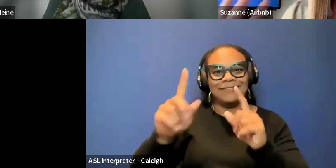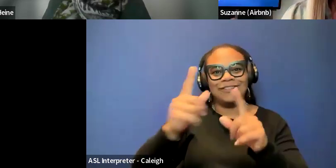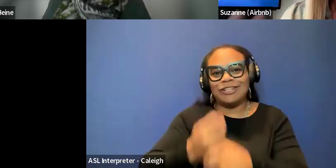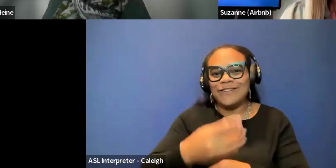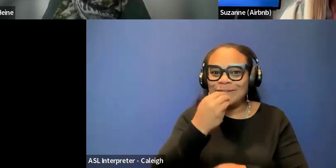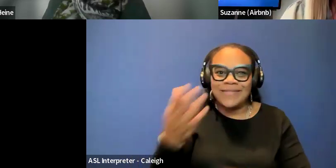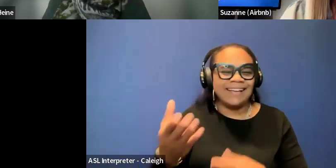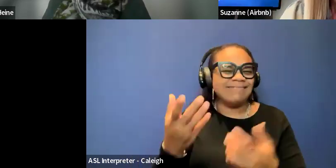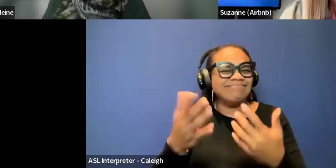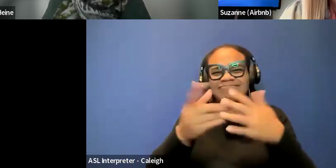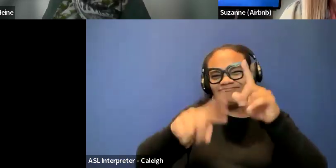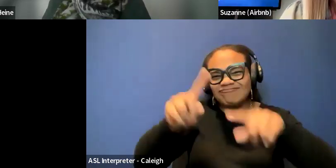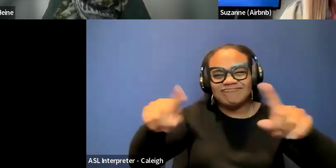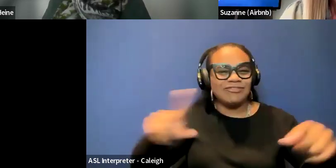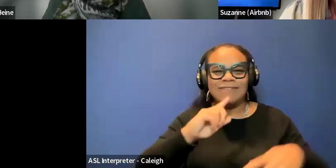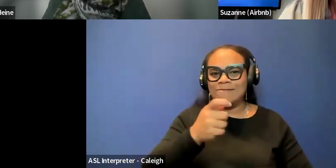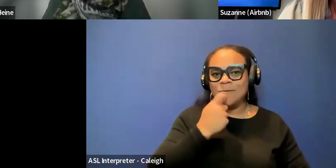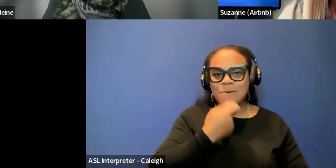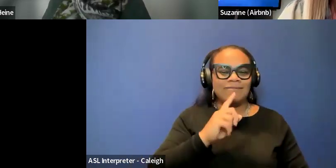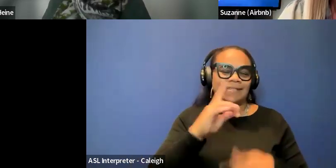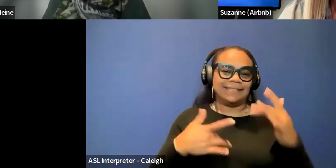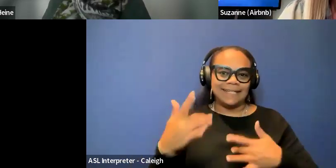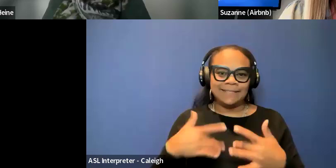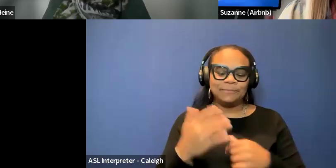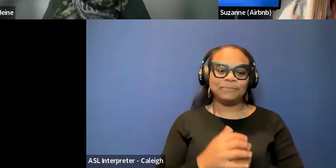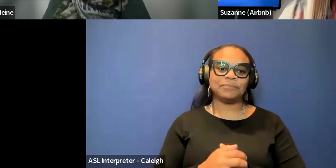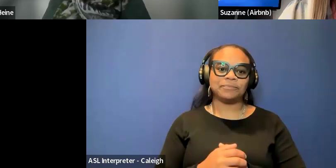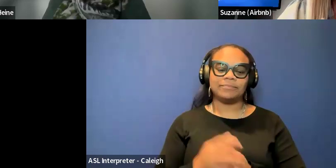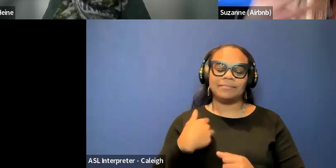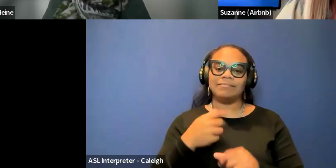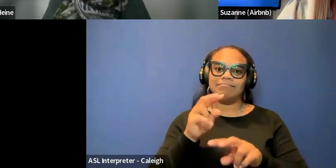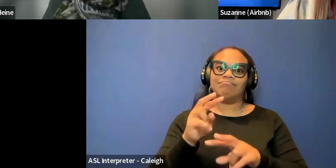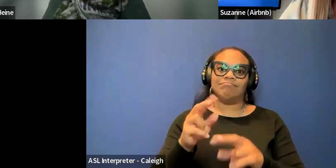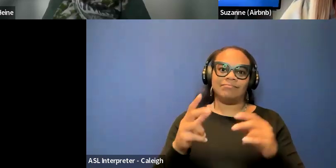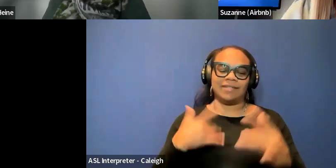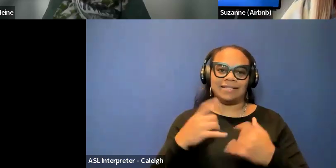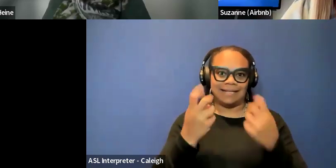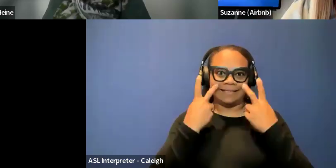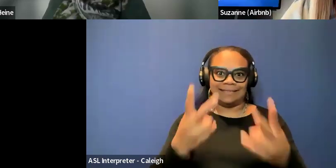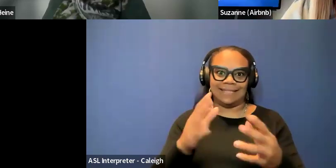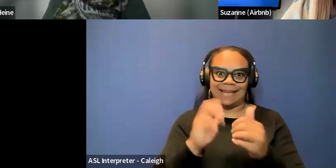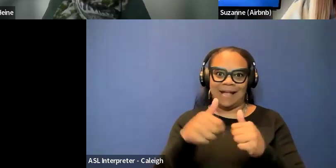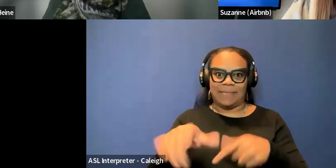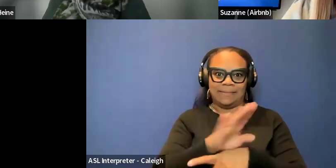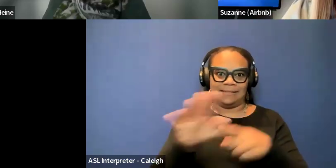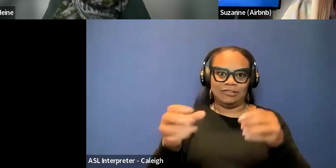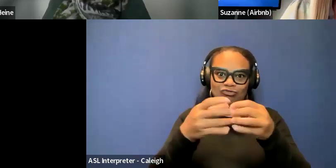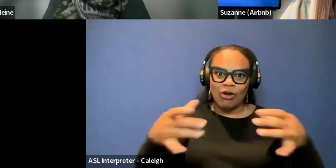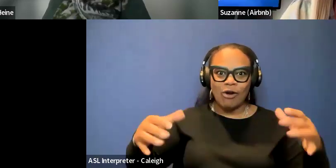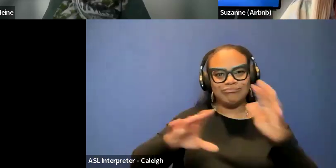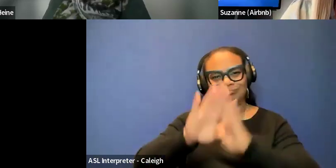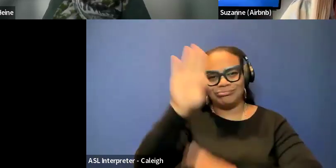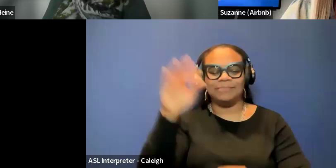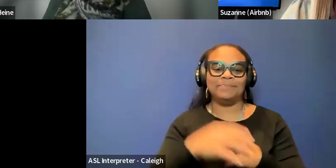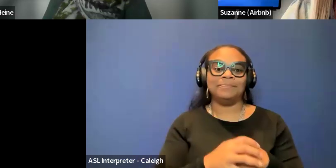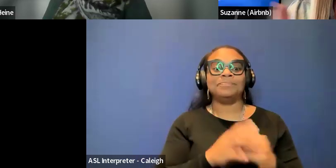So they're really, really cool, super exciting. And I'm really excited to see how we grow this business.